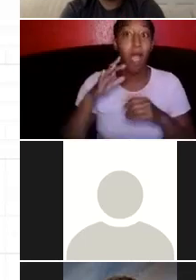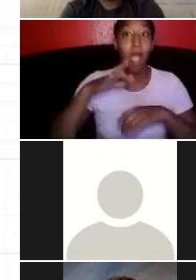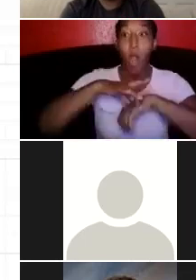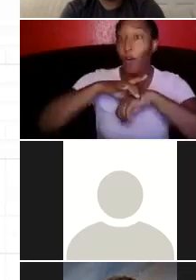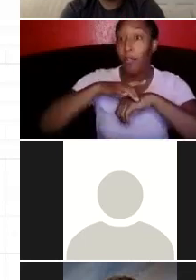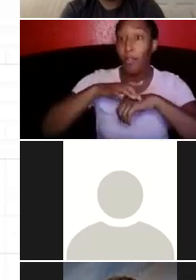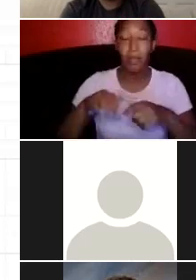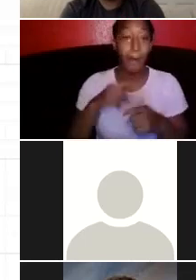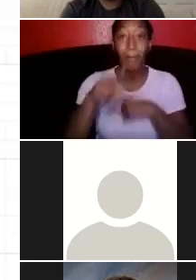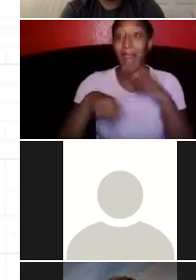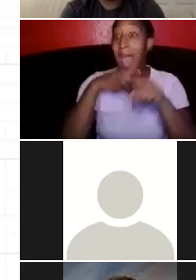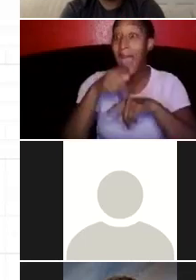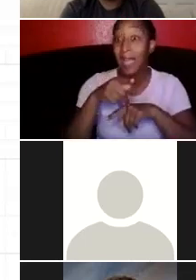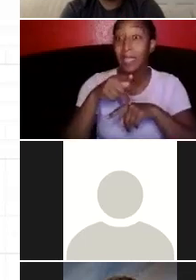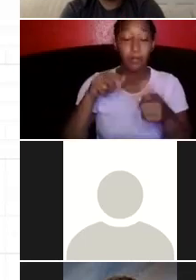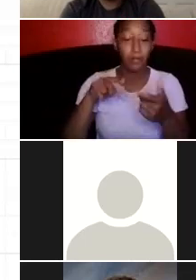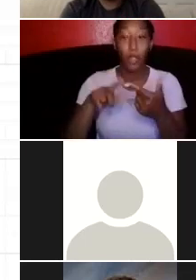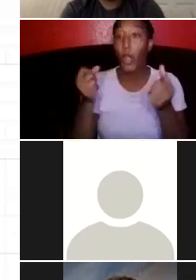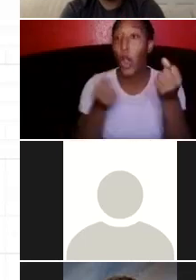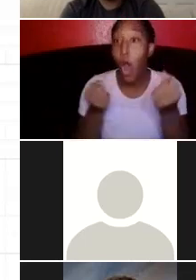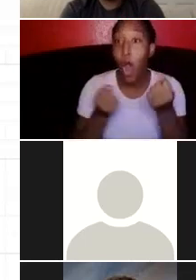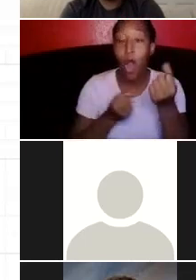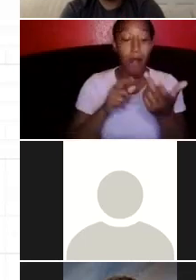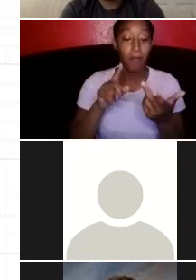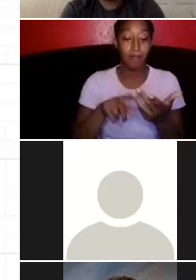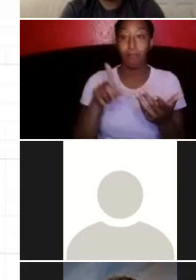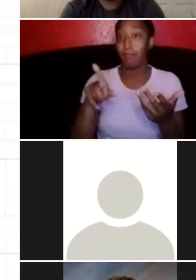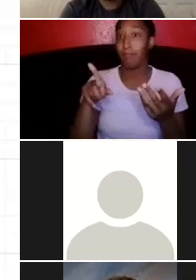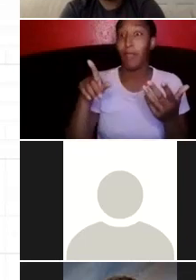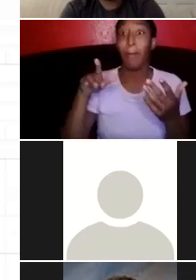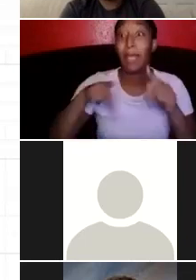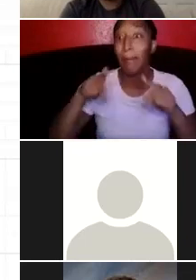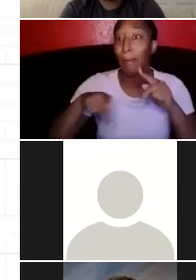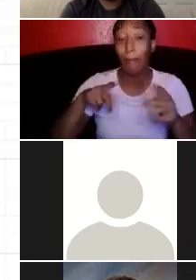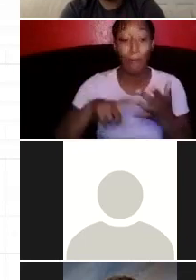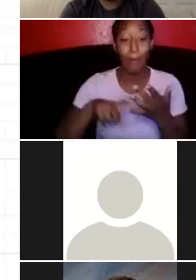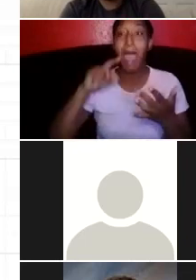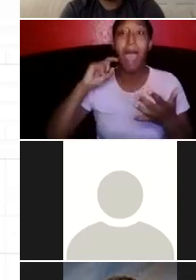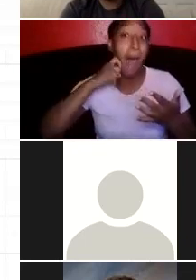car, people, apples, everyday objects.